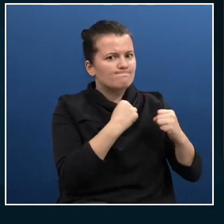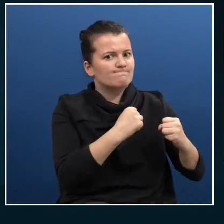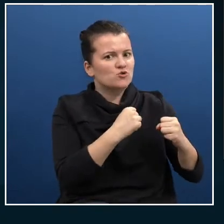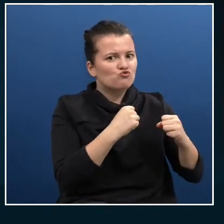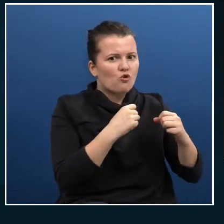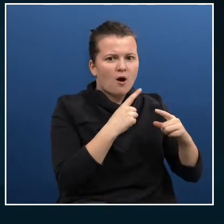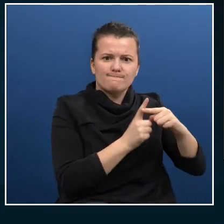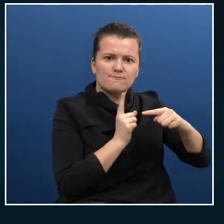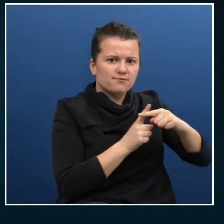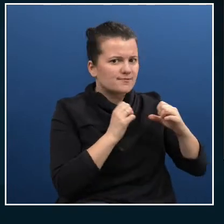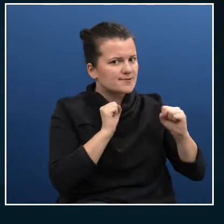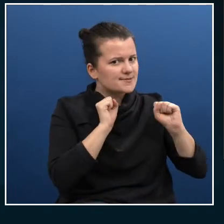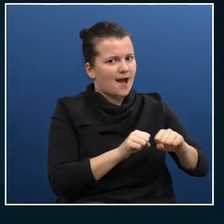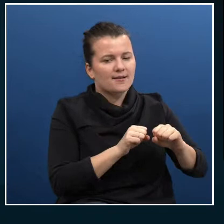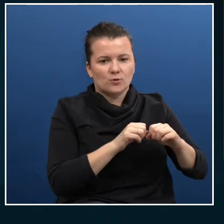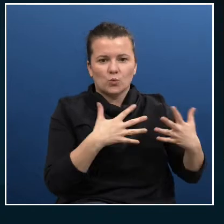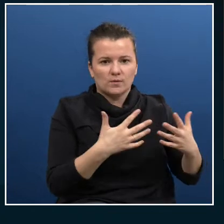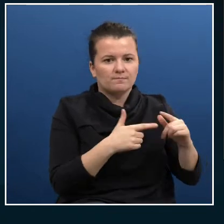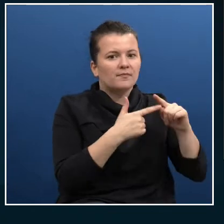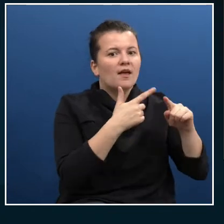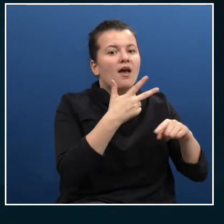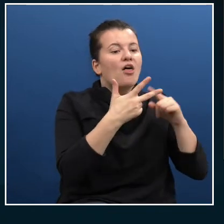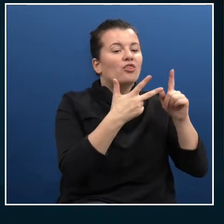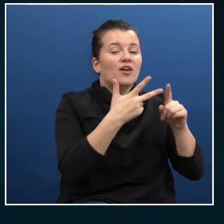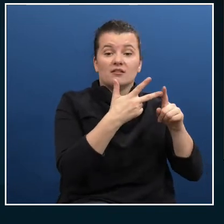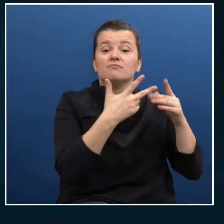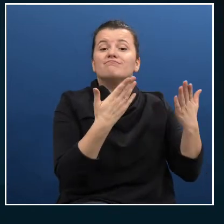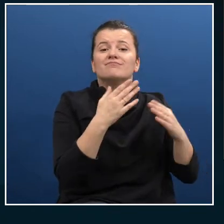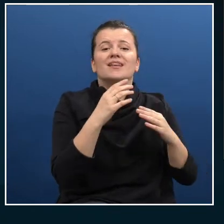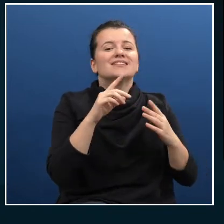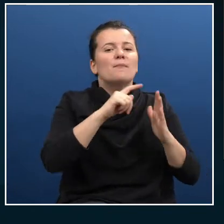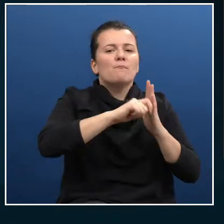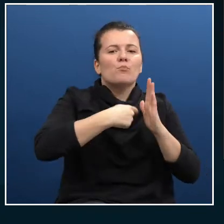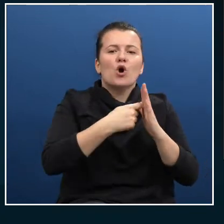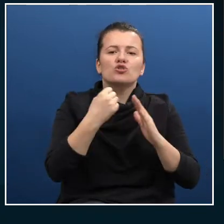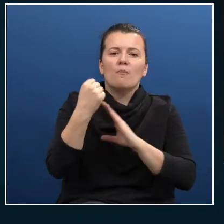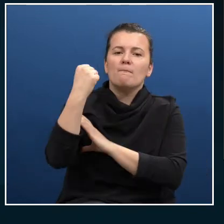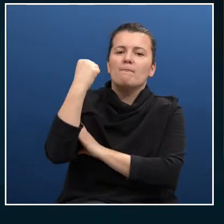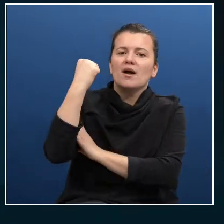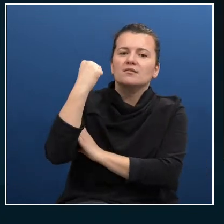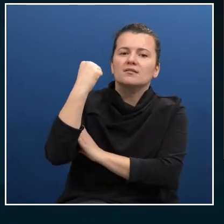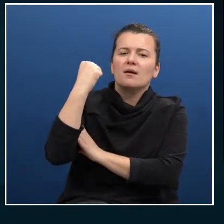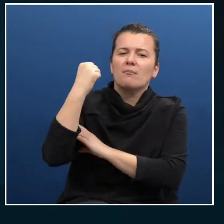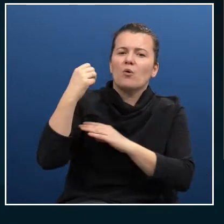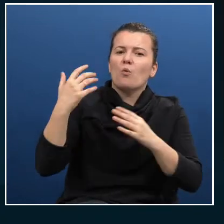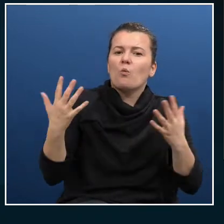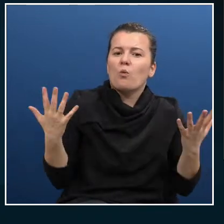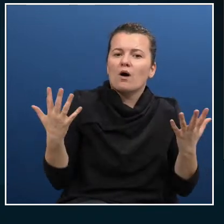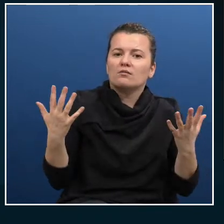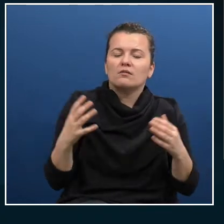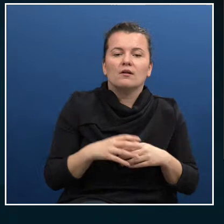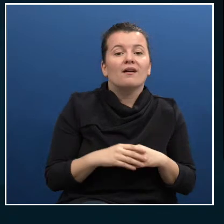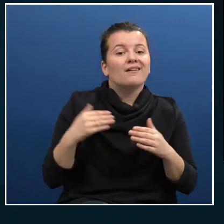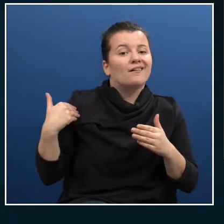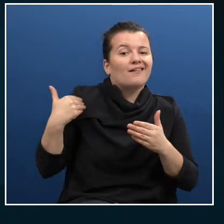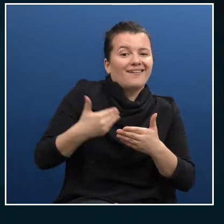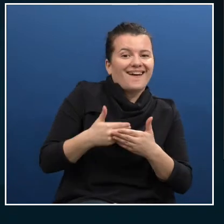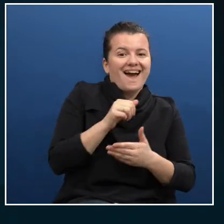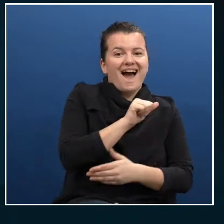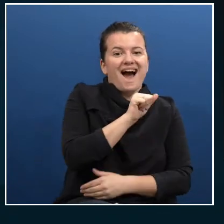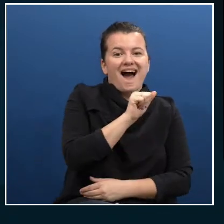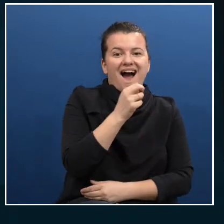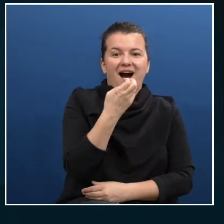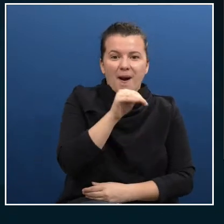transition to the actual Project Bicep stuff. As we'll see, we'll build upon the existing ARM and JSON